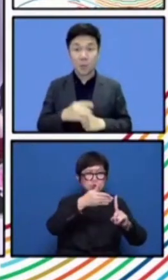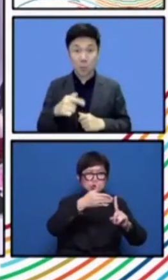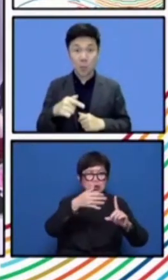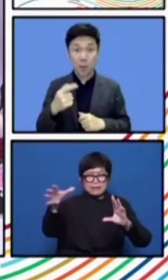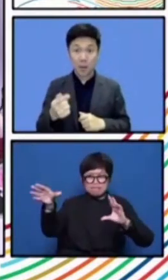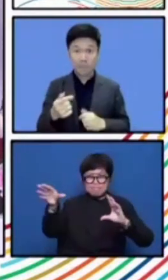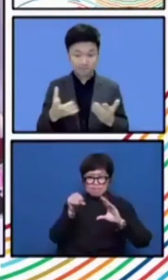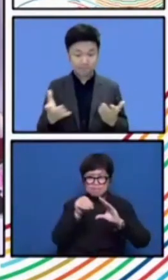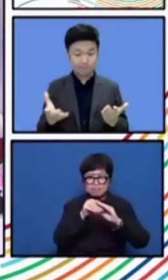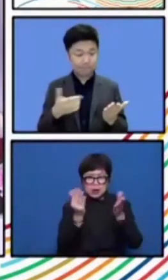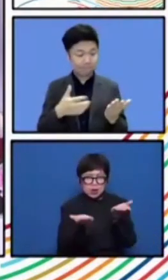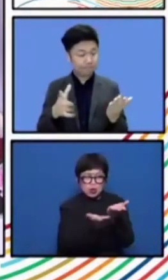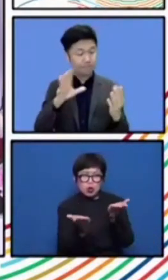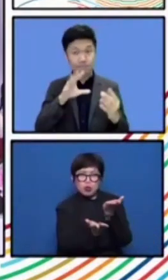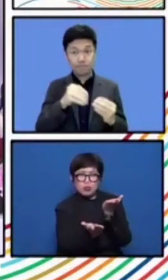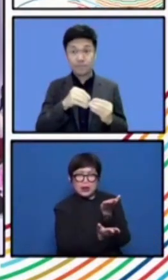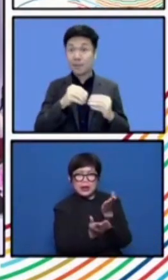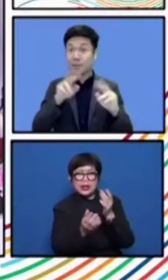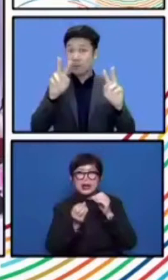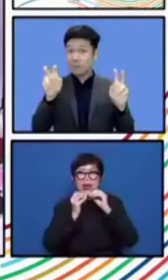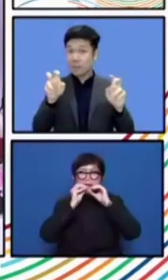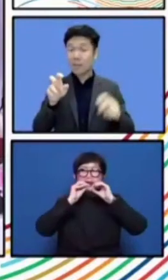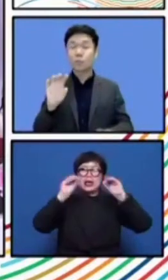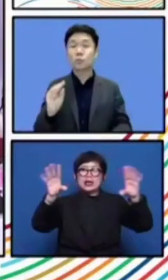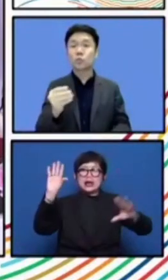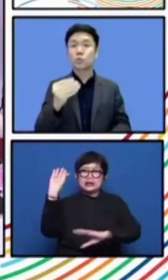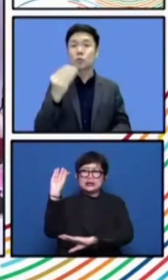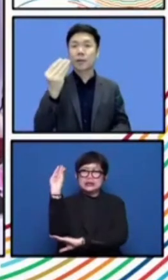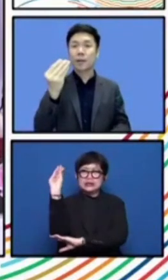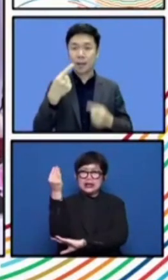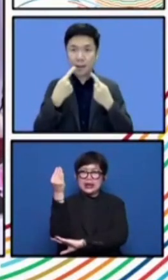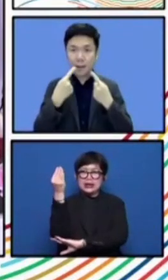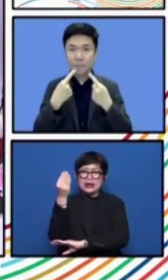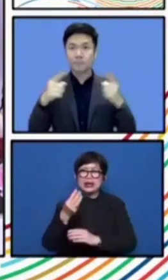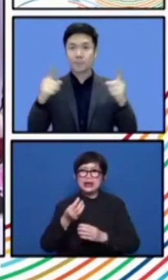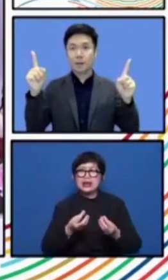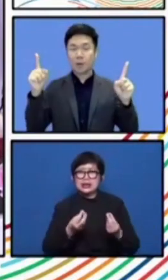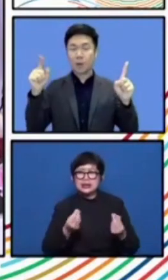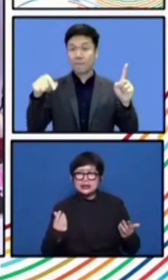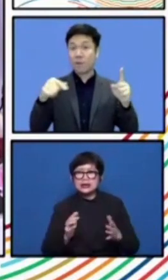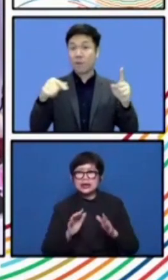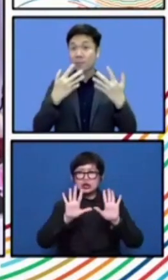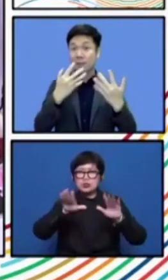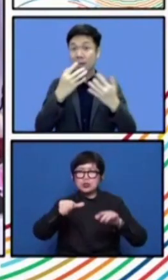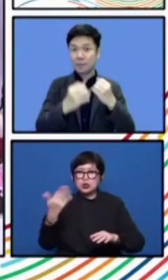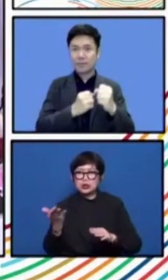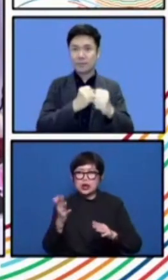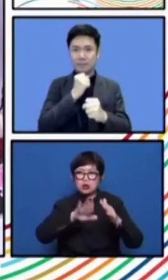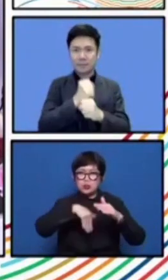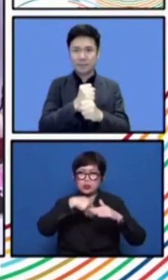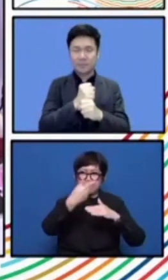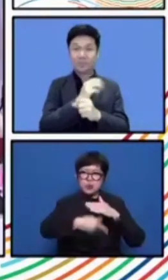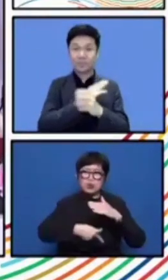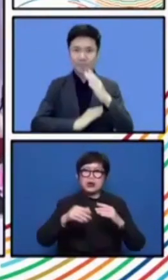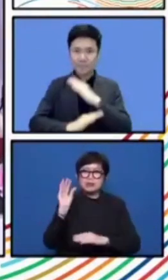entitled Jakarta Declaration on the Asian and Pacific decade of persons with disabilities